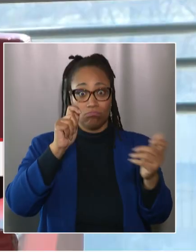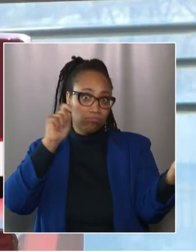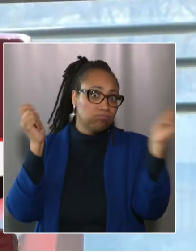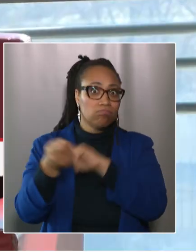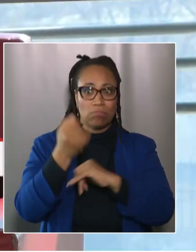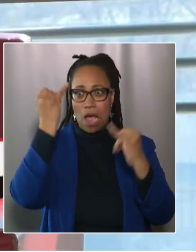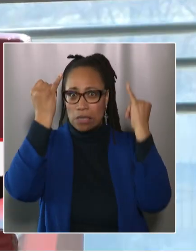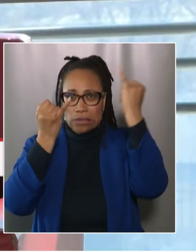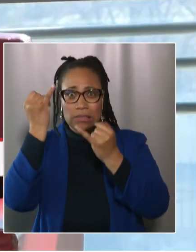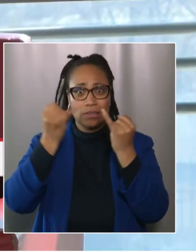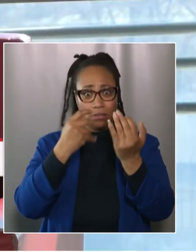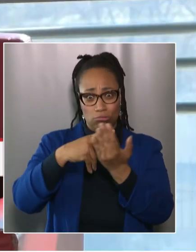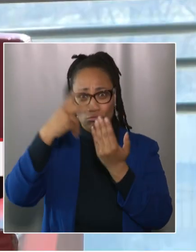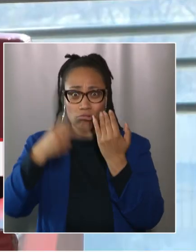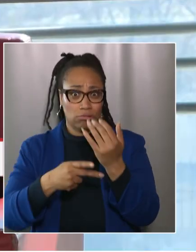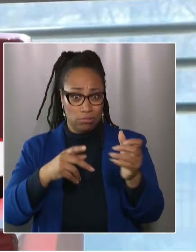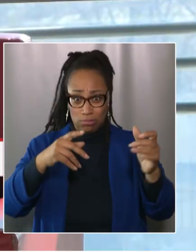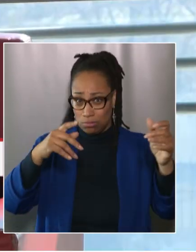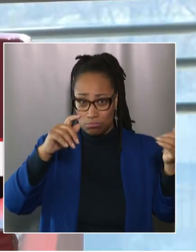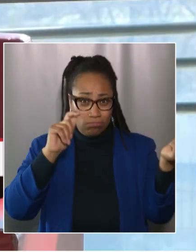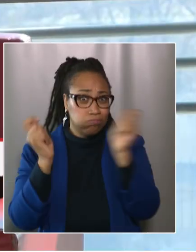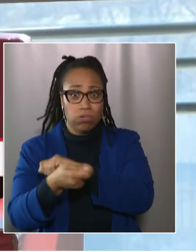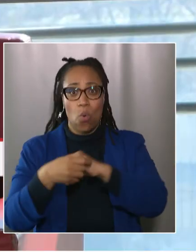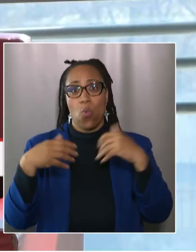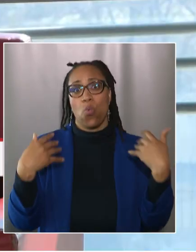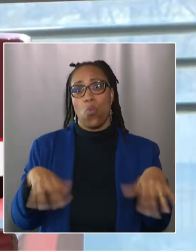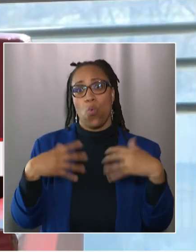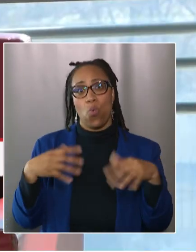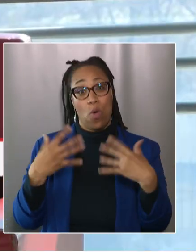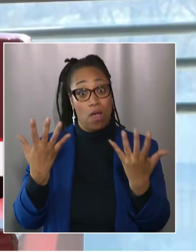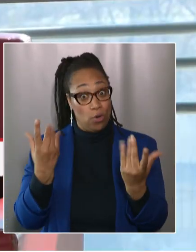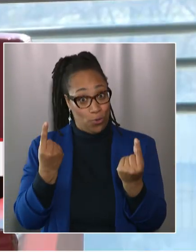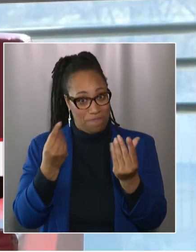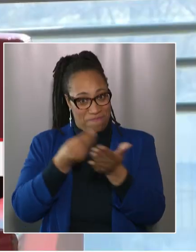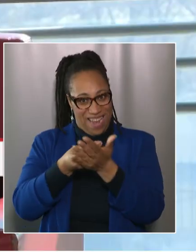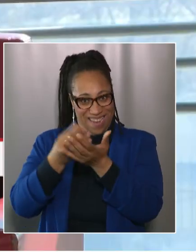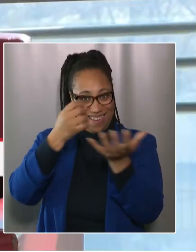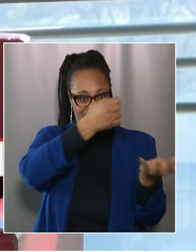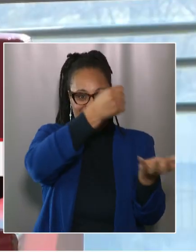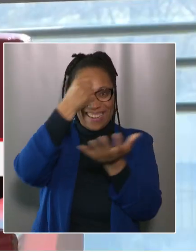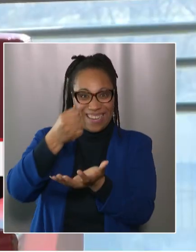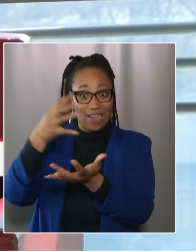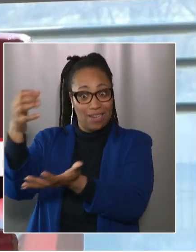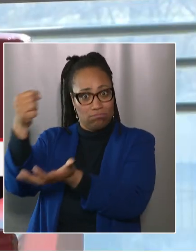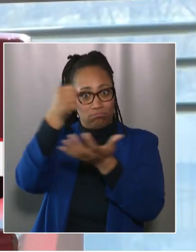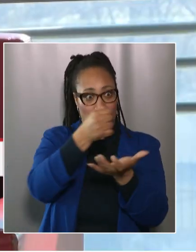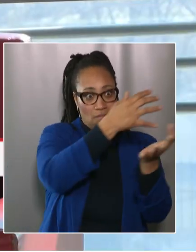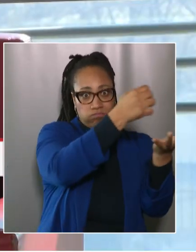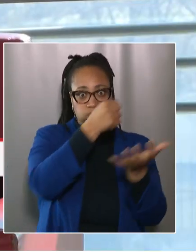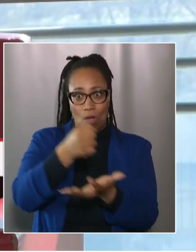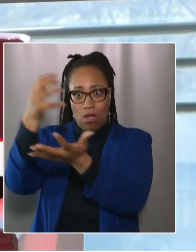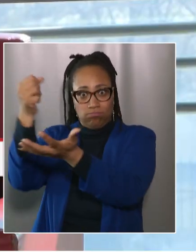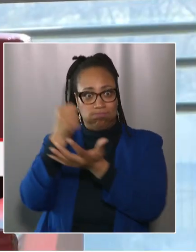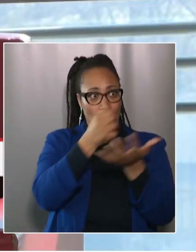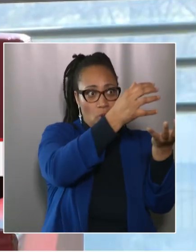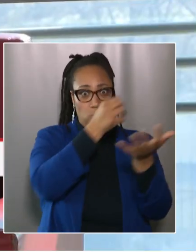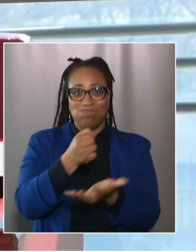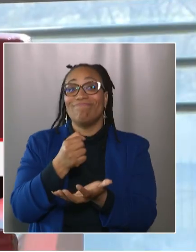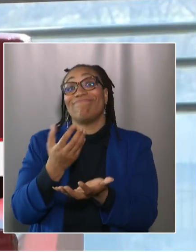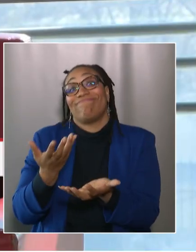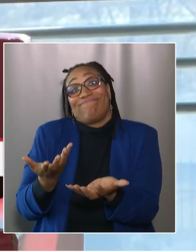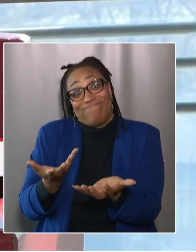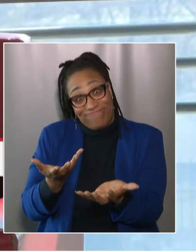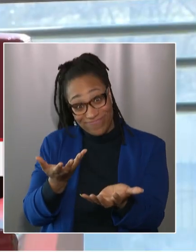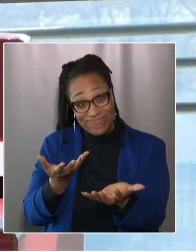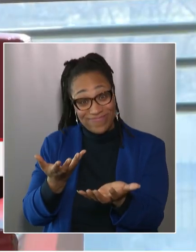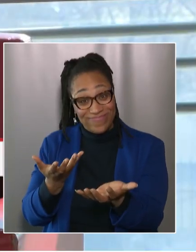ideas, and we would be there to help close the gap. So I pledged that we would ensure